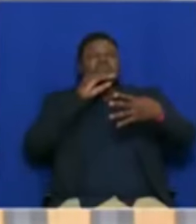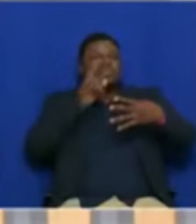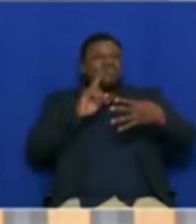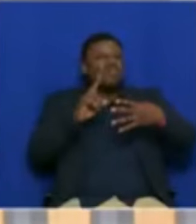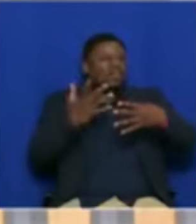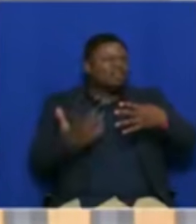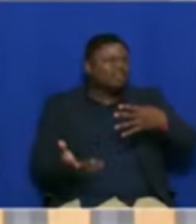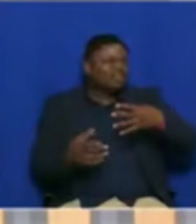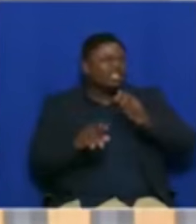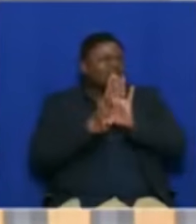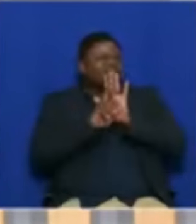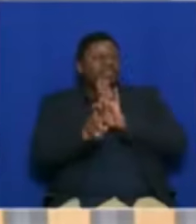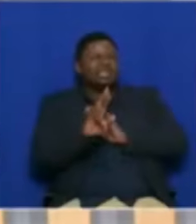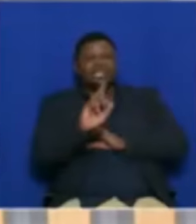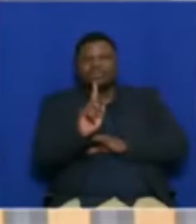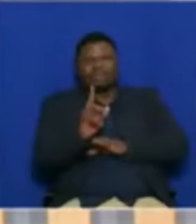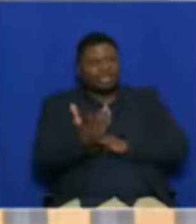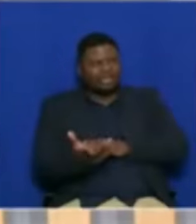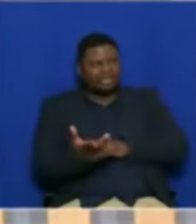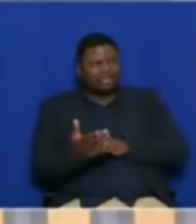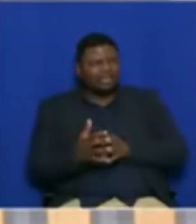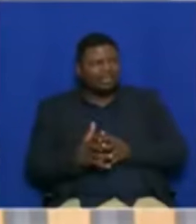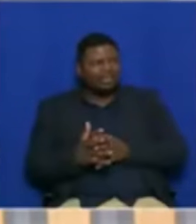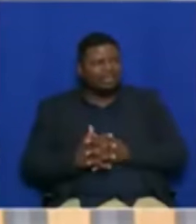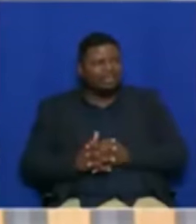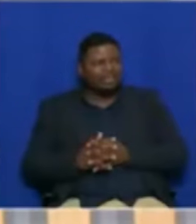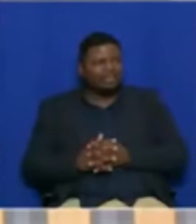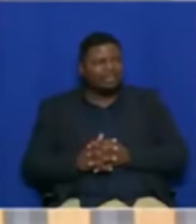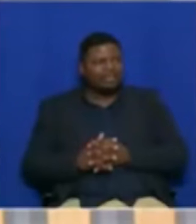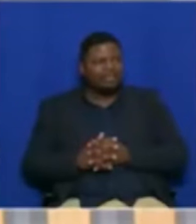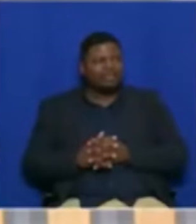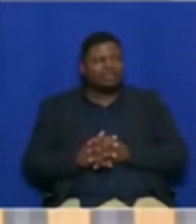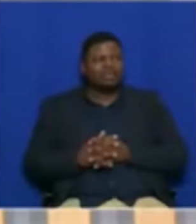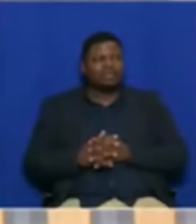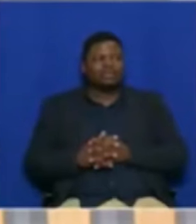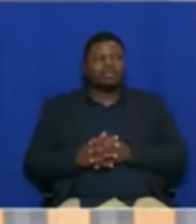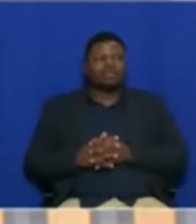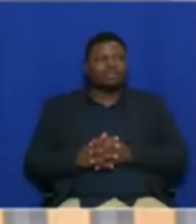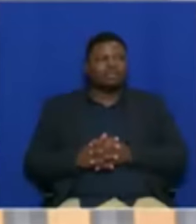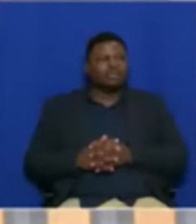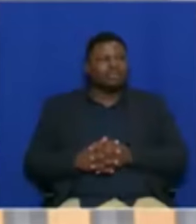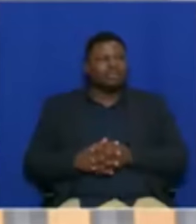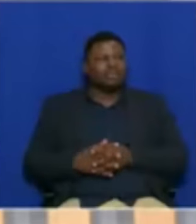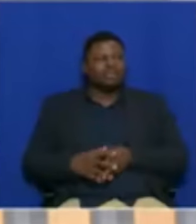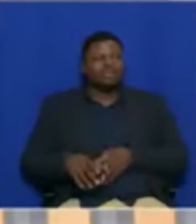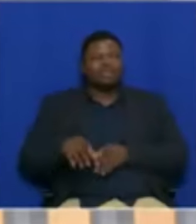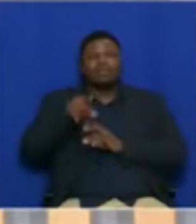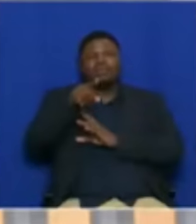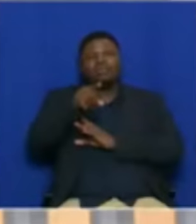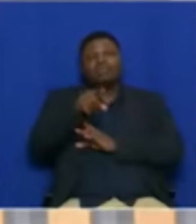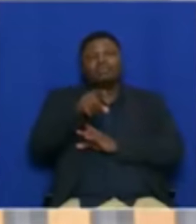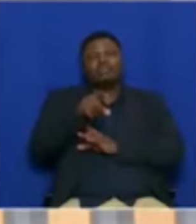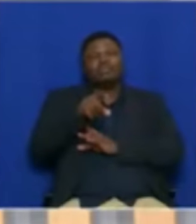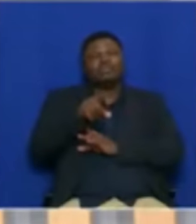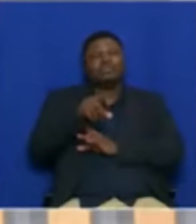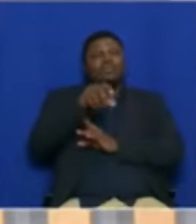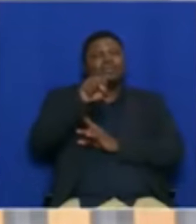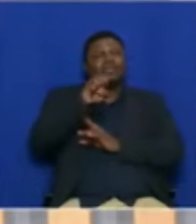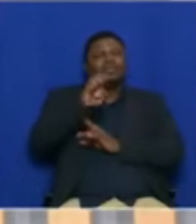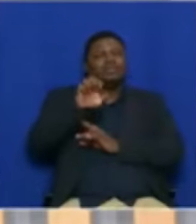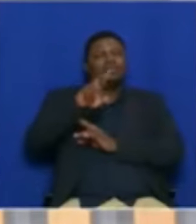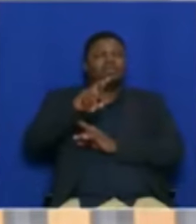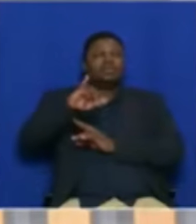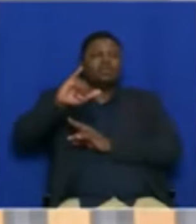It's the serial number. With a date. Of with the a date. Yes. What is the date there? Which part is the